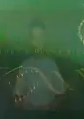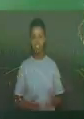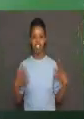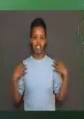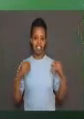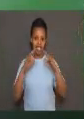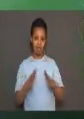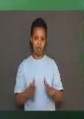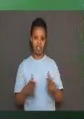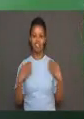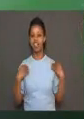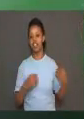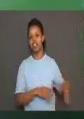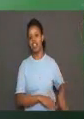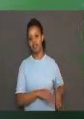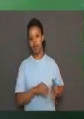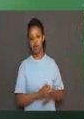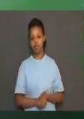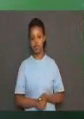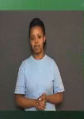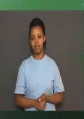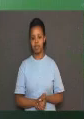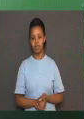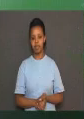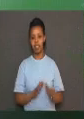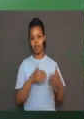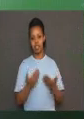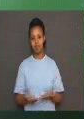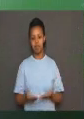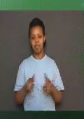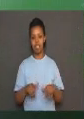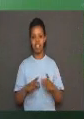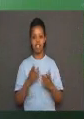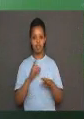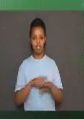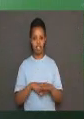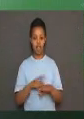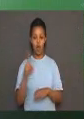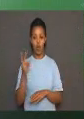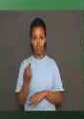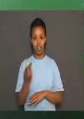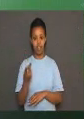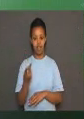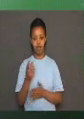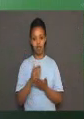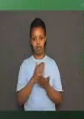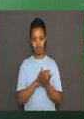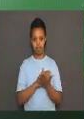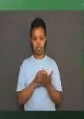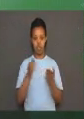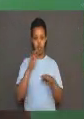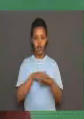Hello, teacher. Hello, students. Welcome to our second lesson on